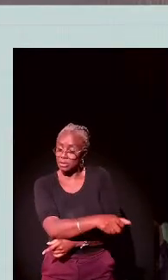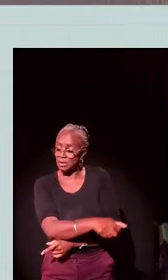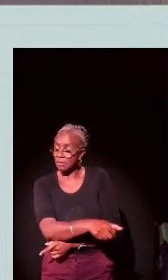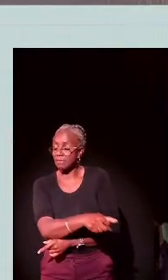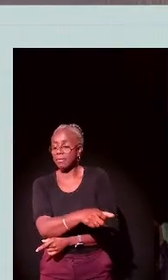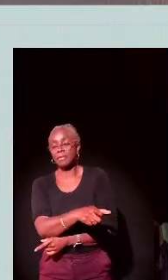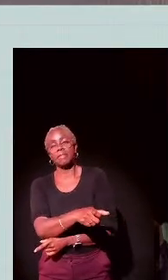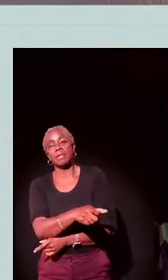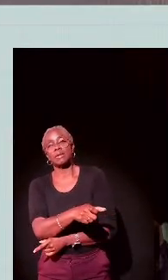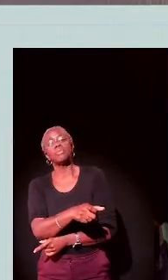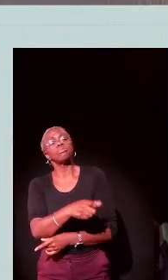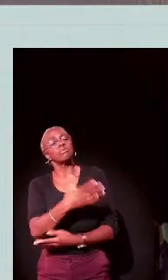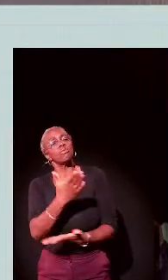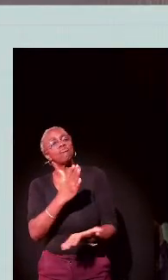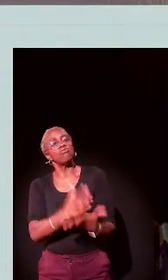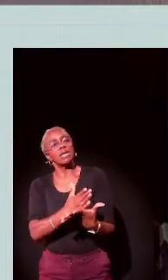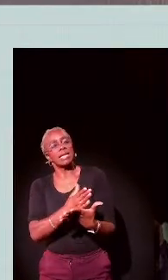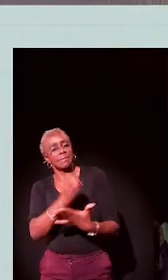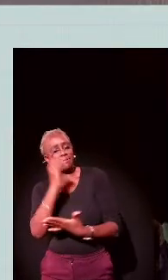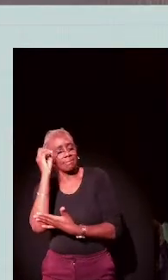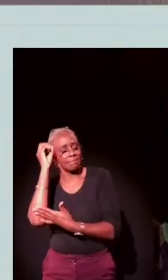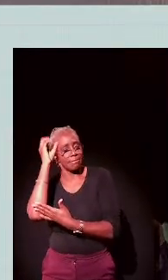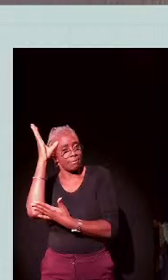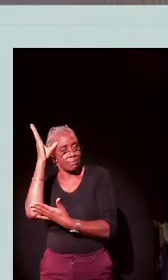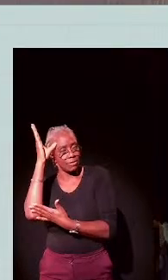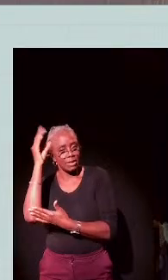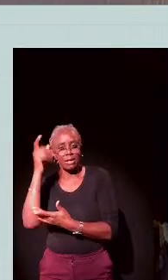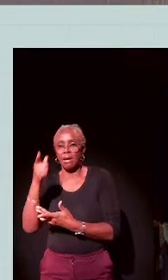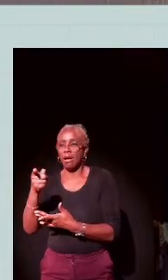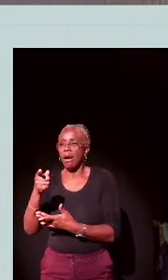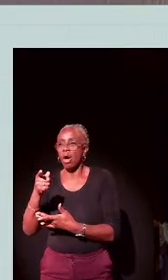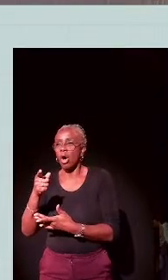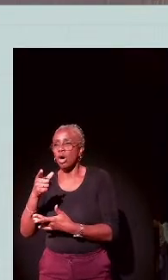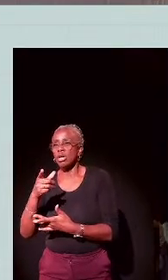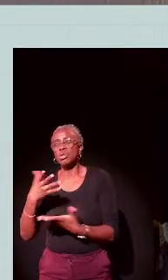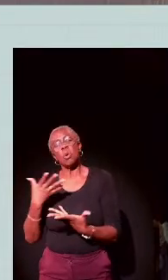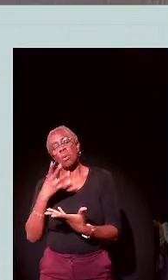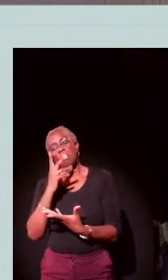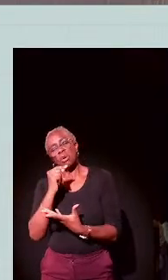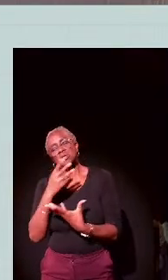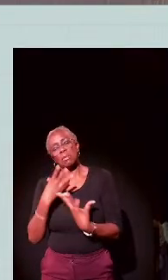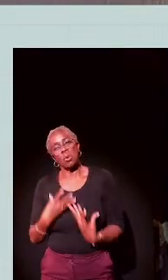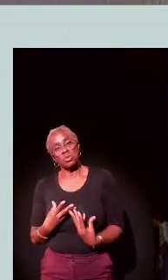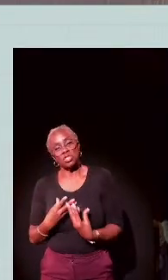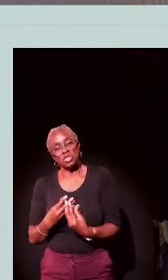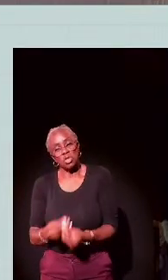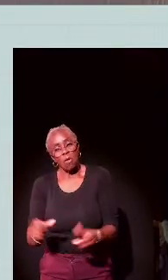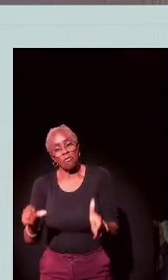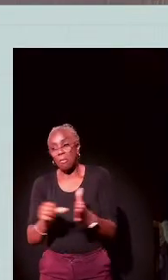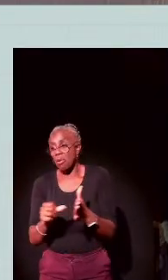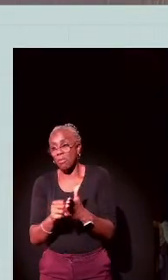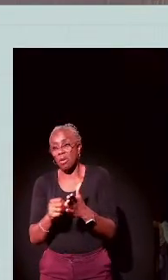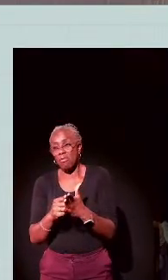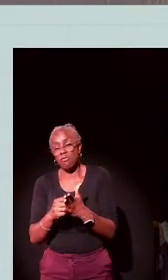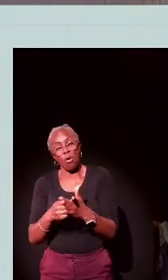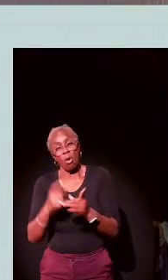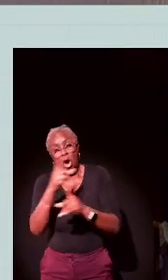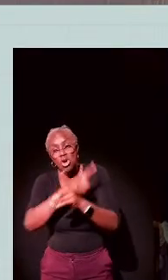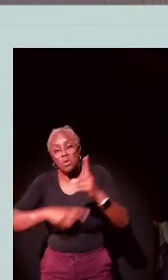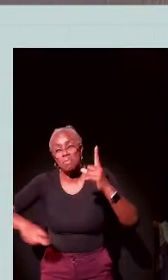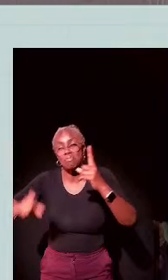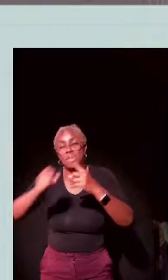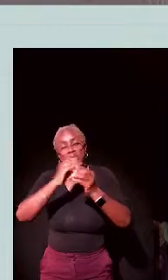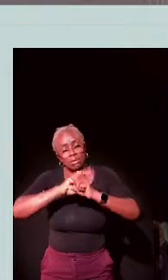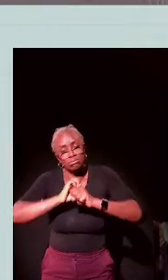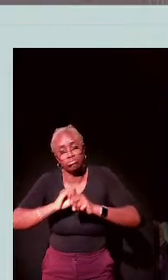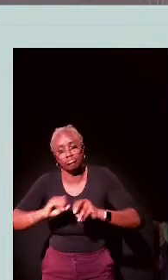the hypothesis is that a lot of times you might end up solving a problem for a community that might experience the same problem.